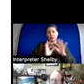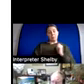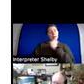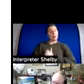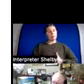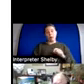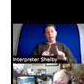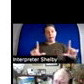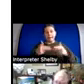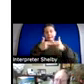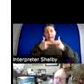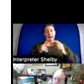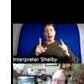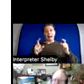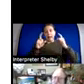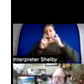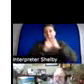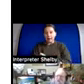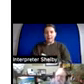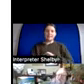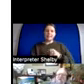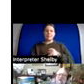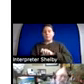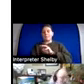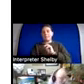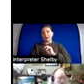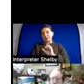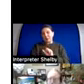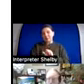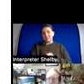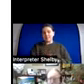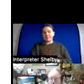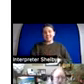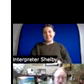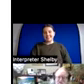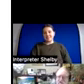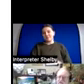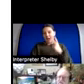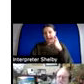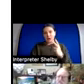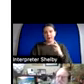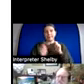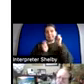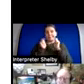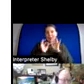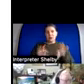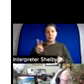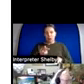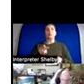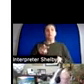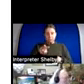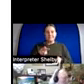this slide it's from microsoft and i saw the look of confusion on your face as soon as you saw it